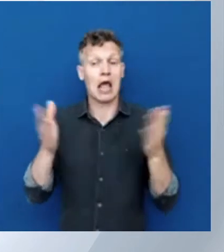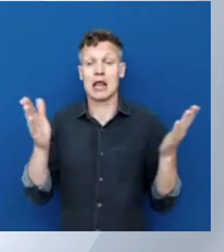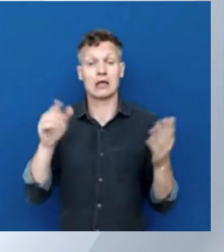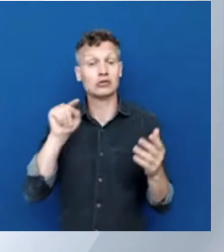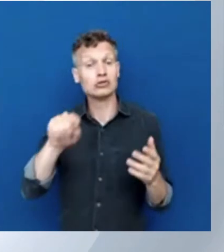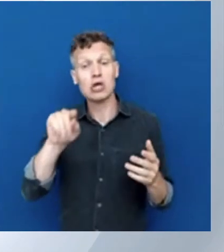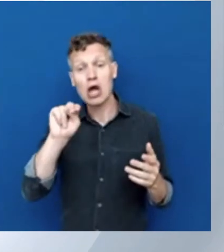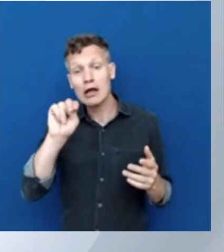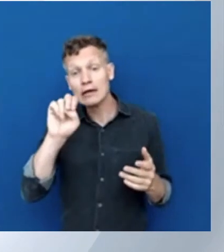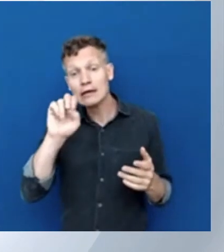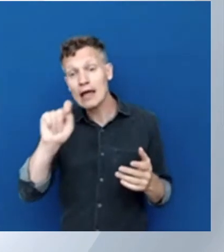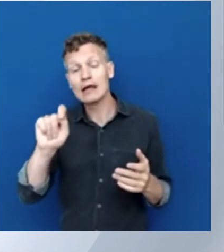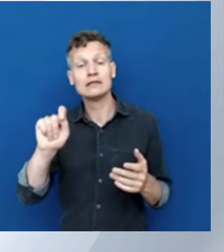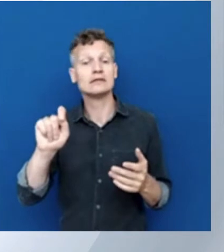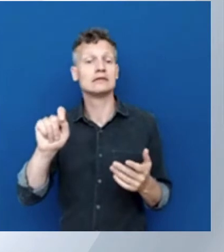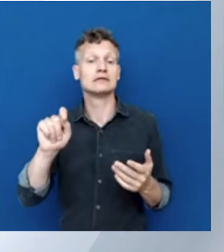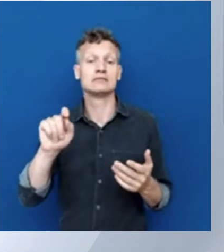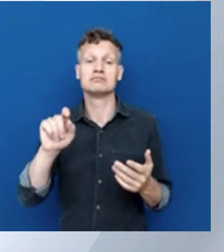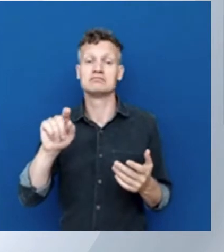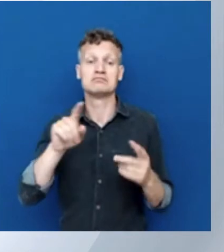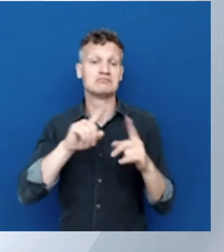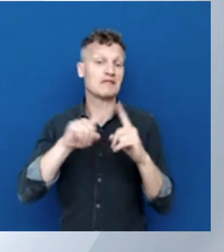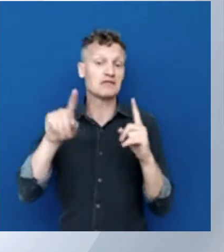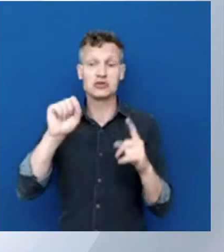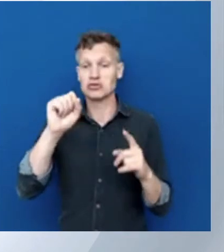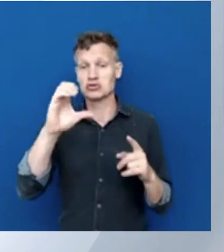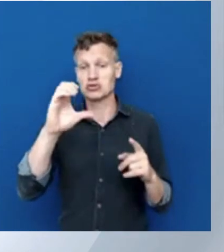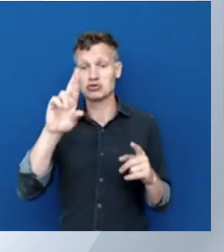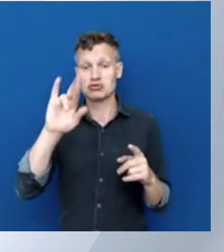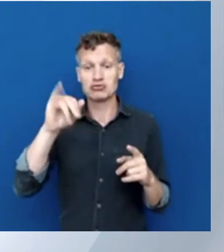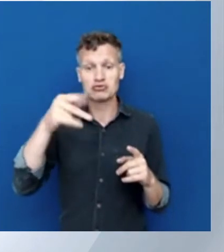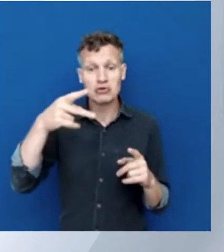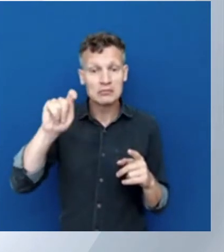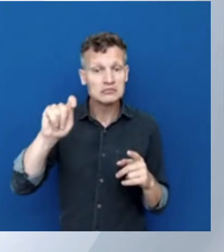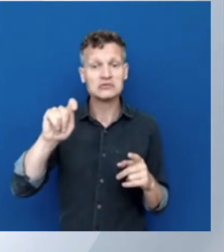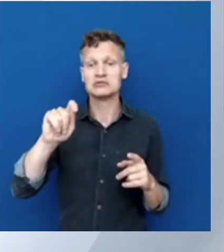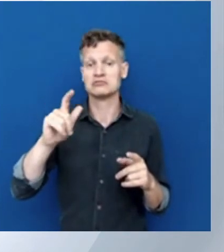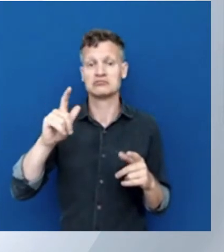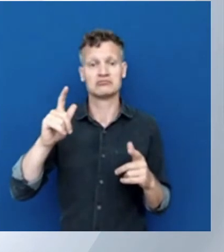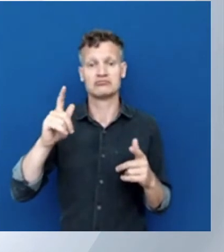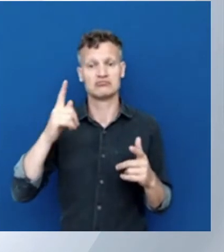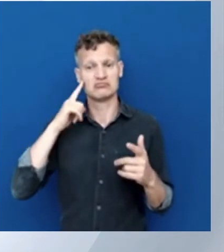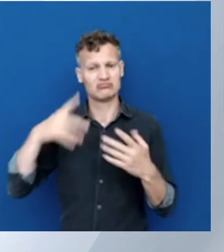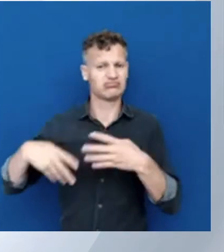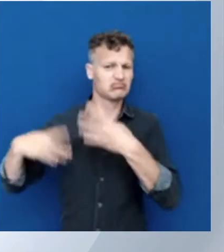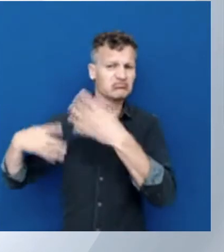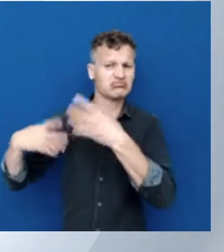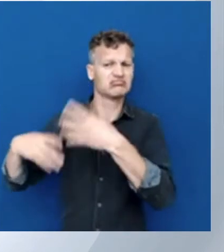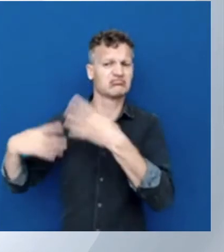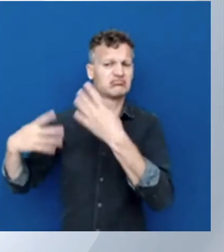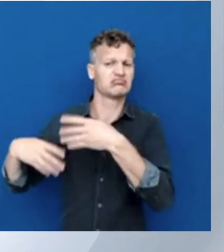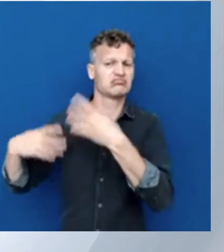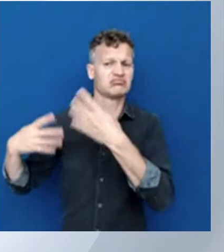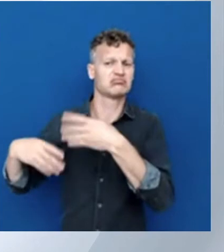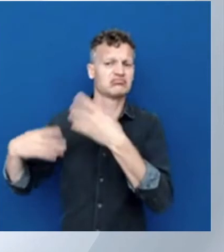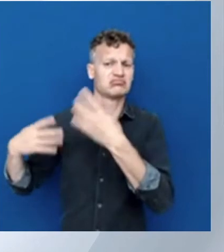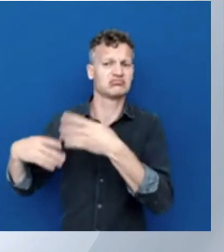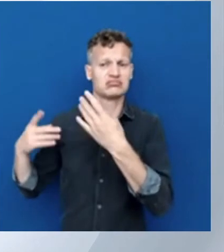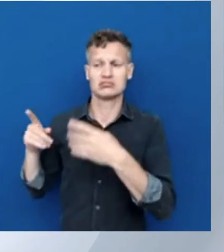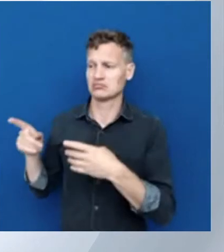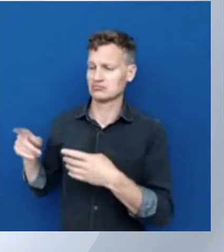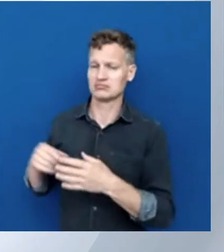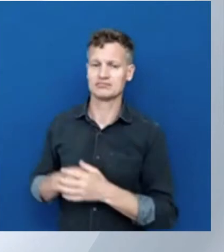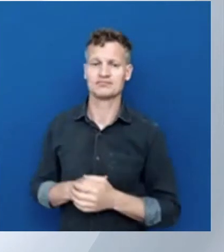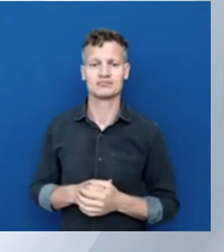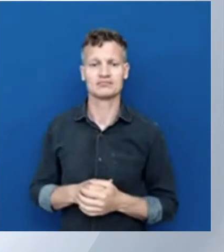I've got examples of all of those projects. It's going to download all the Maven dependencies. Then it's actually going to go into